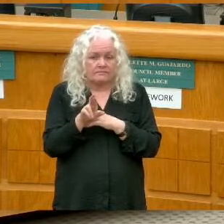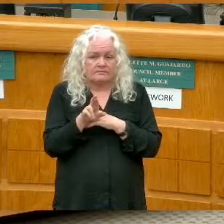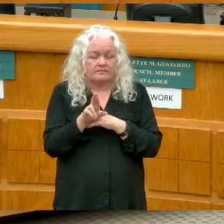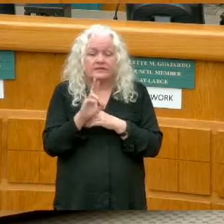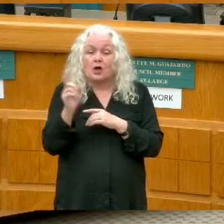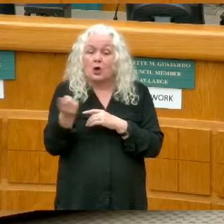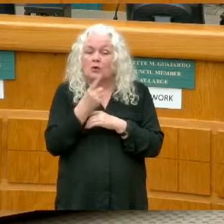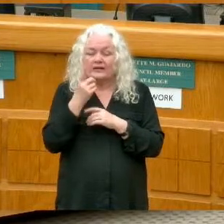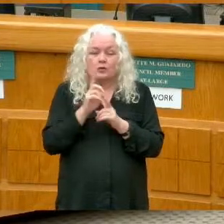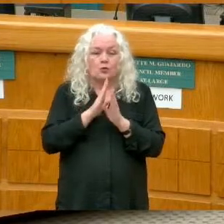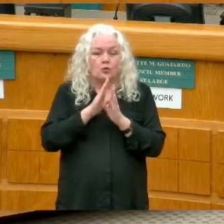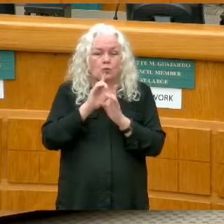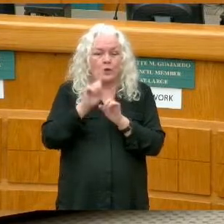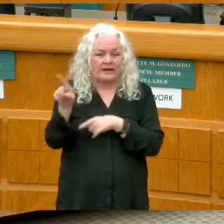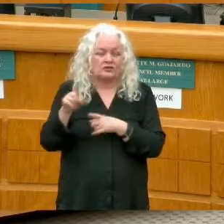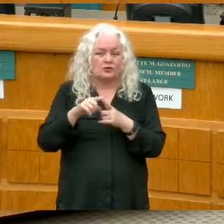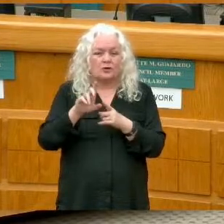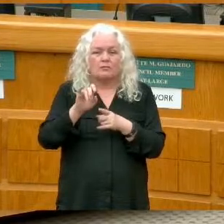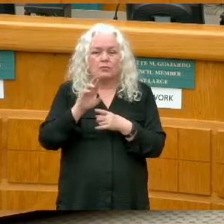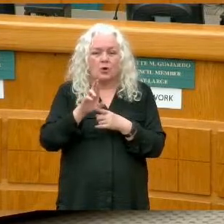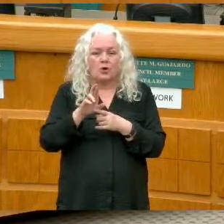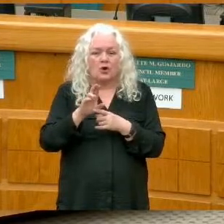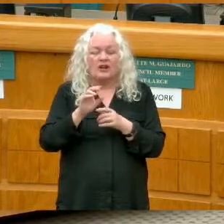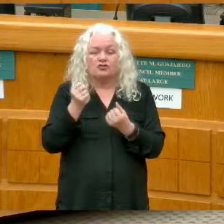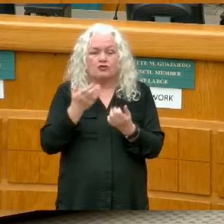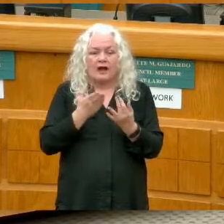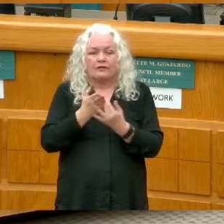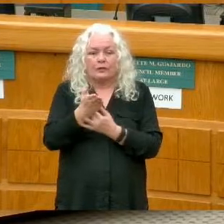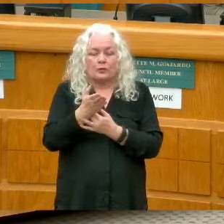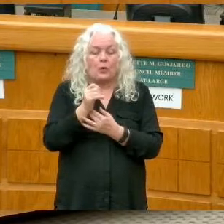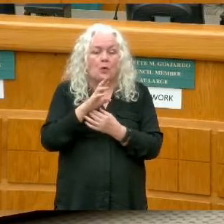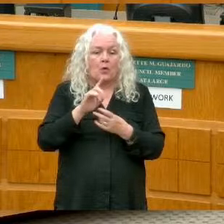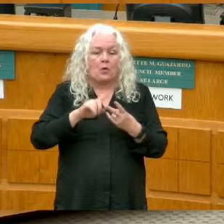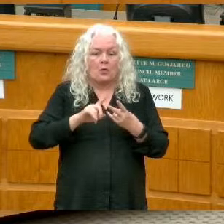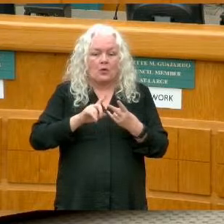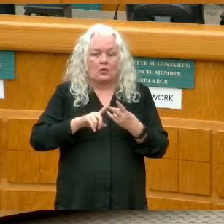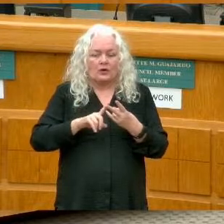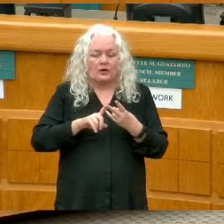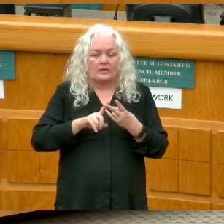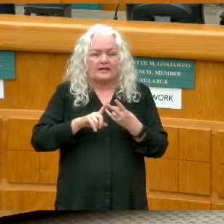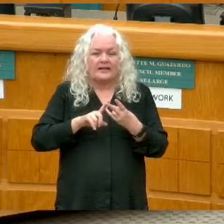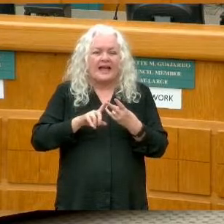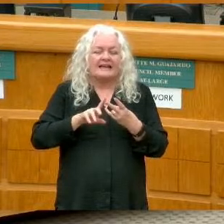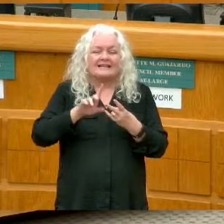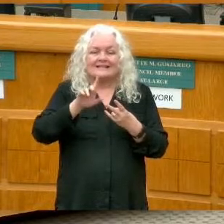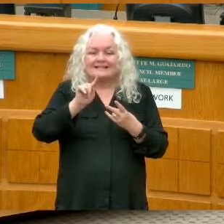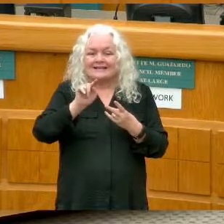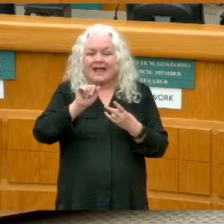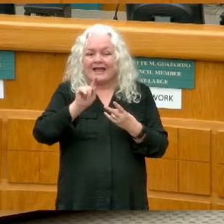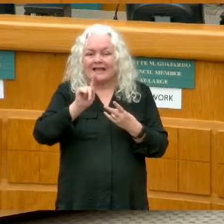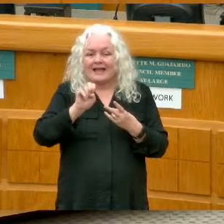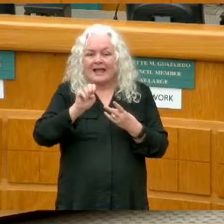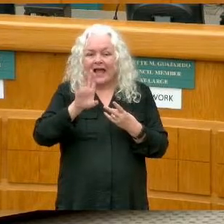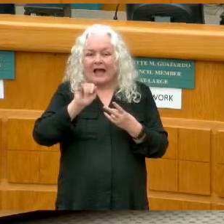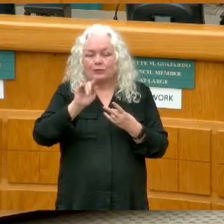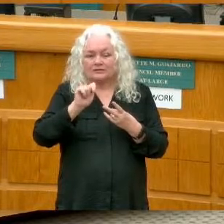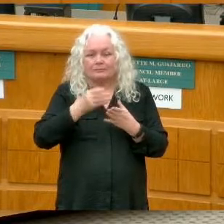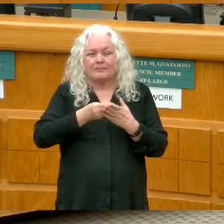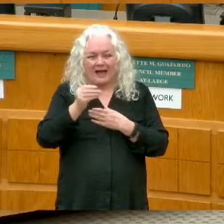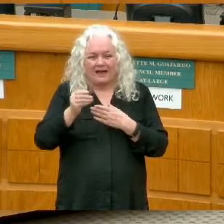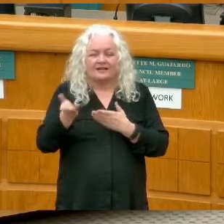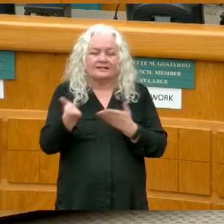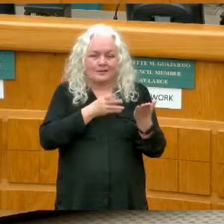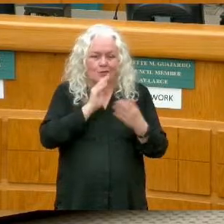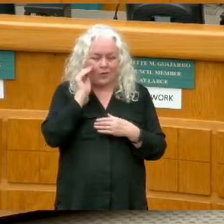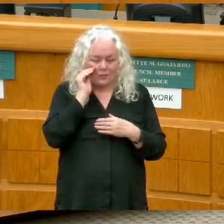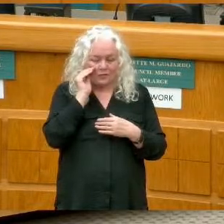the only way you can go to a bar is to pick up something through drive-through or to have it be taken out. So bars are still, by and large, closed according to